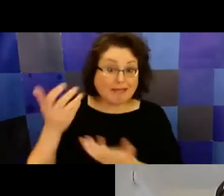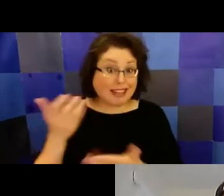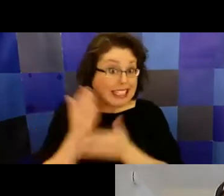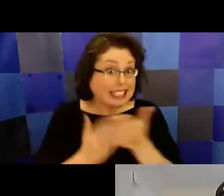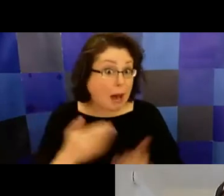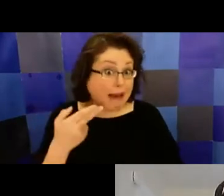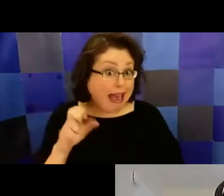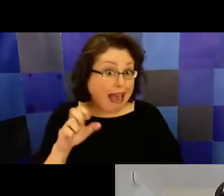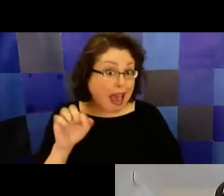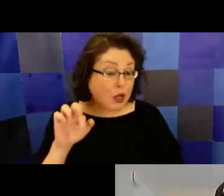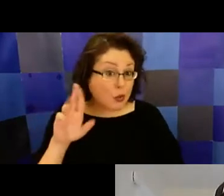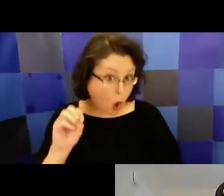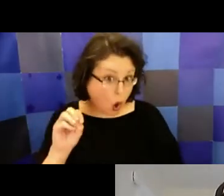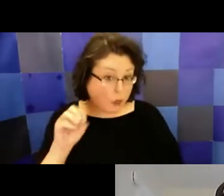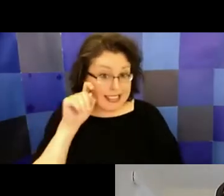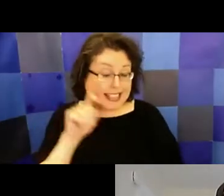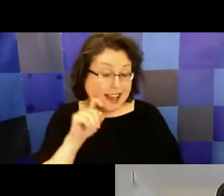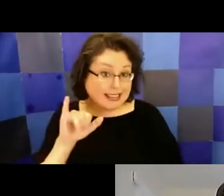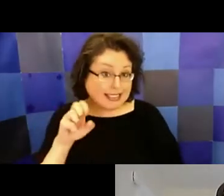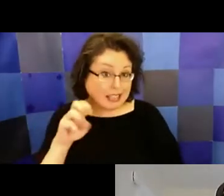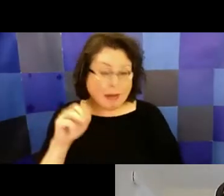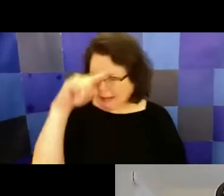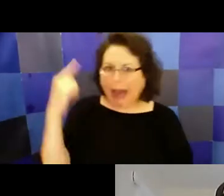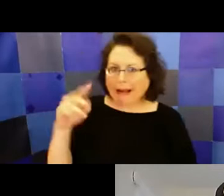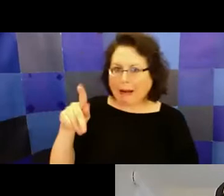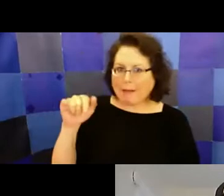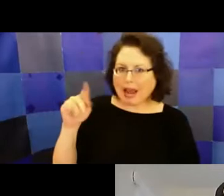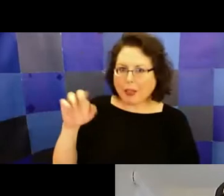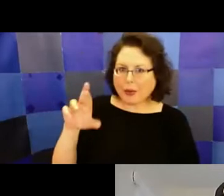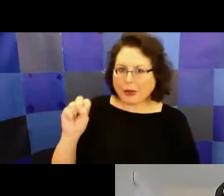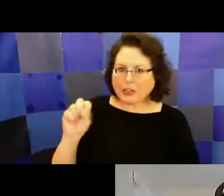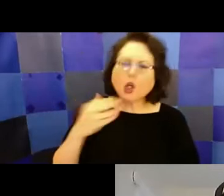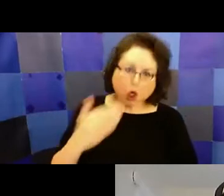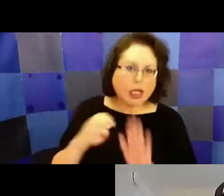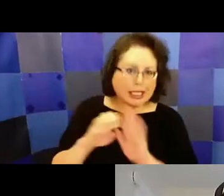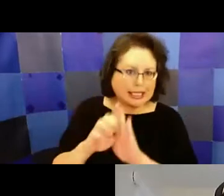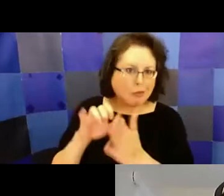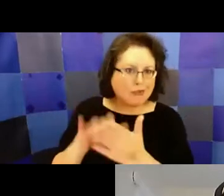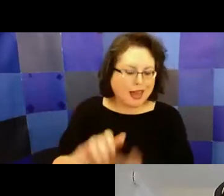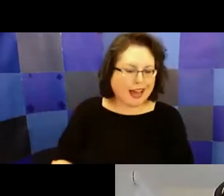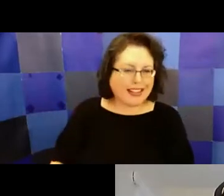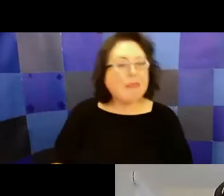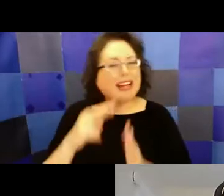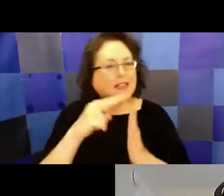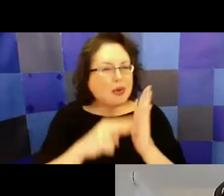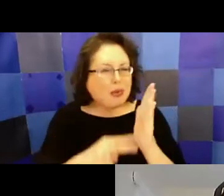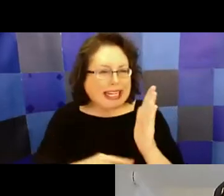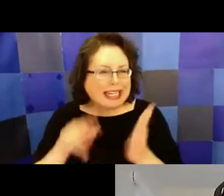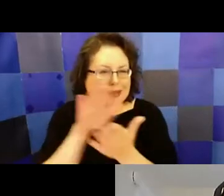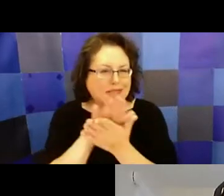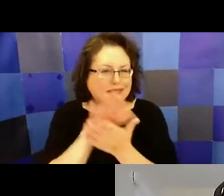heterosexism, right? So the Black Panthers is a good example of this. I think that if you read the scholarship